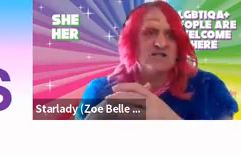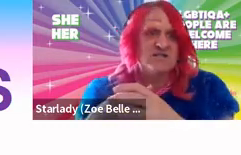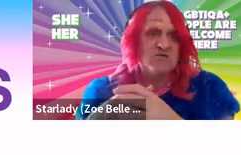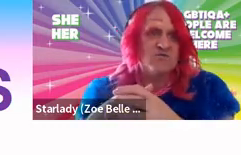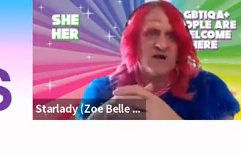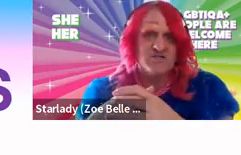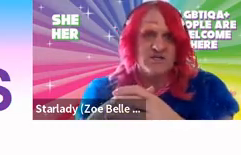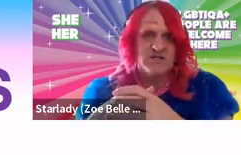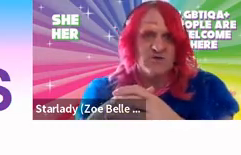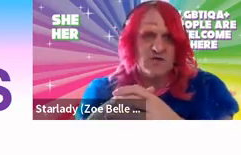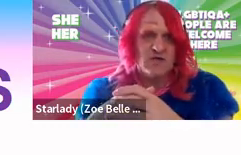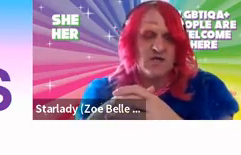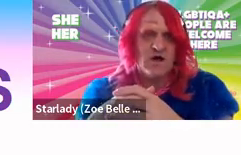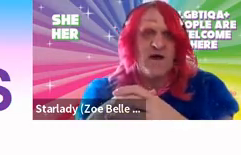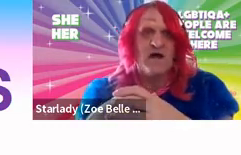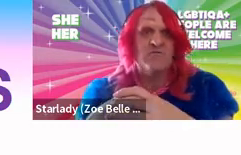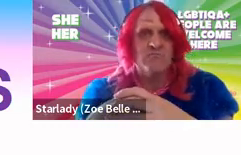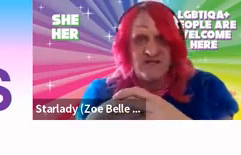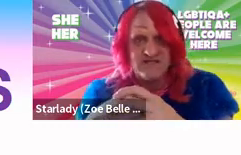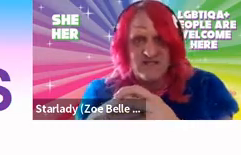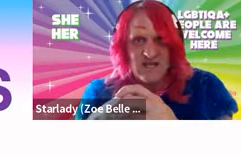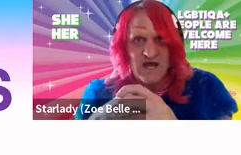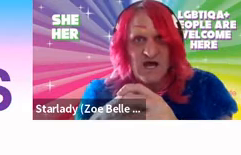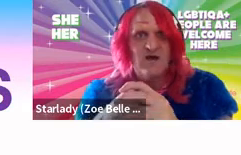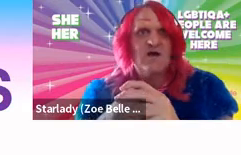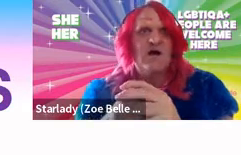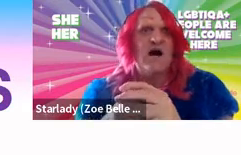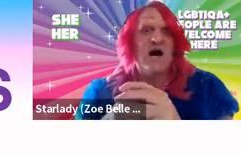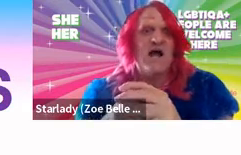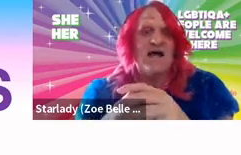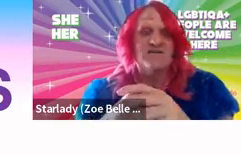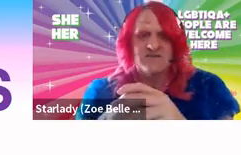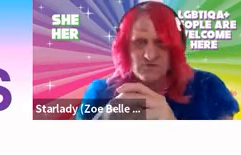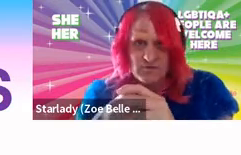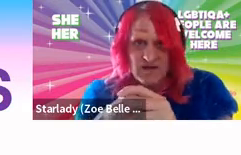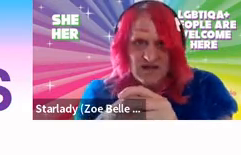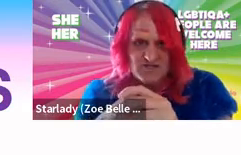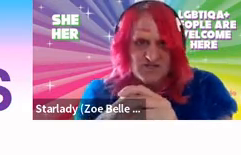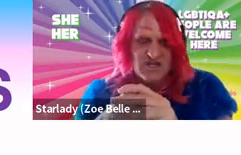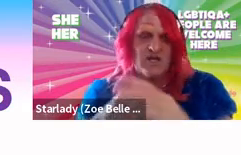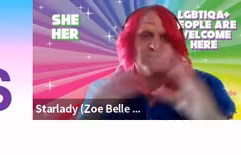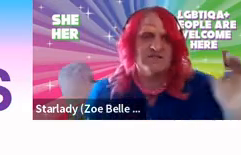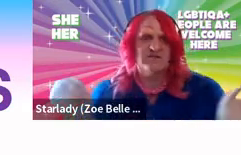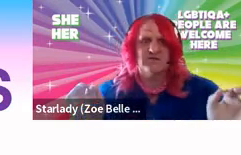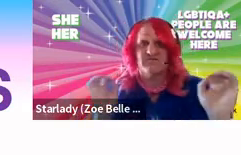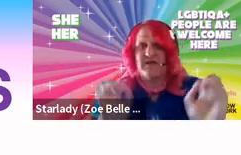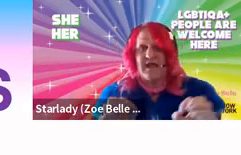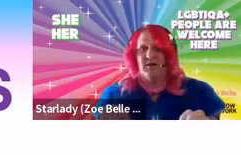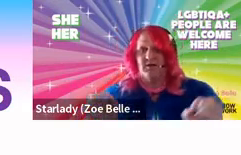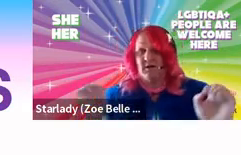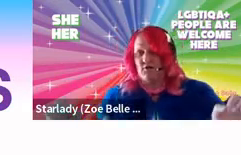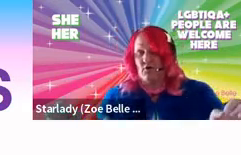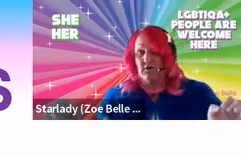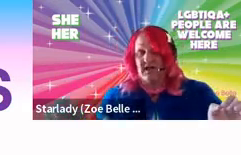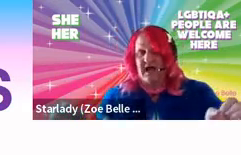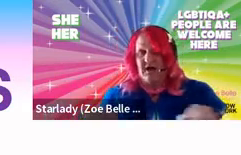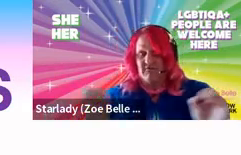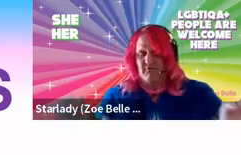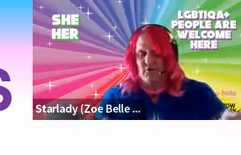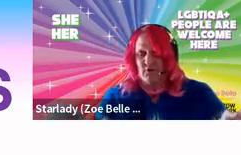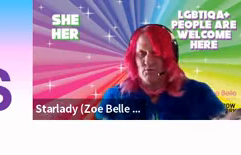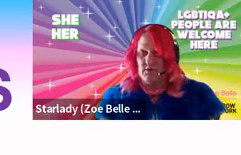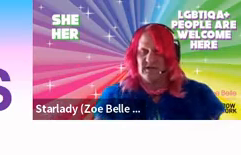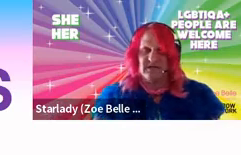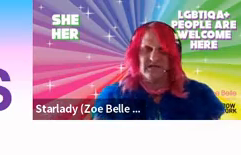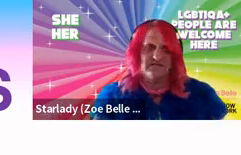else. And so we're actually talking about myths here and discrimination here. And so sort of name it and call it